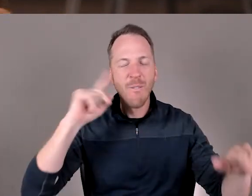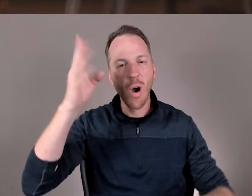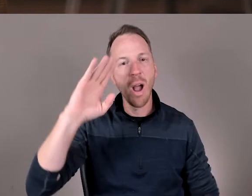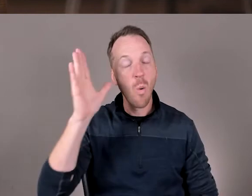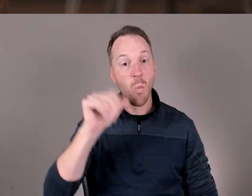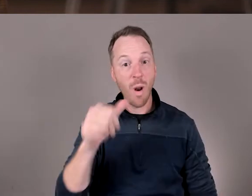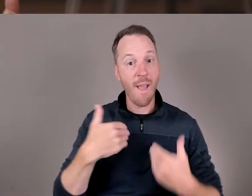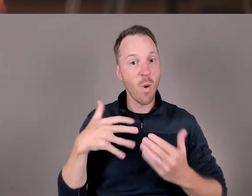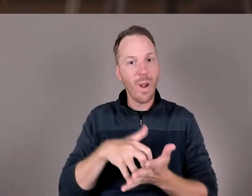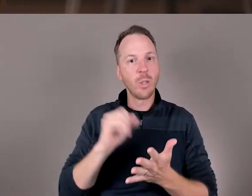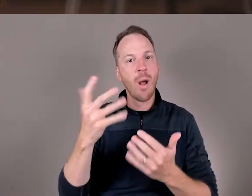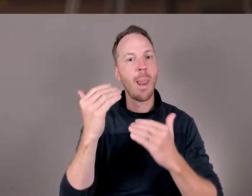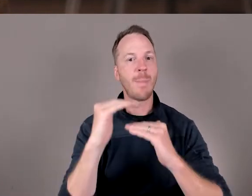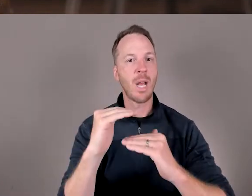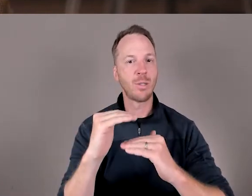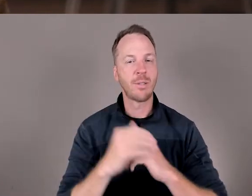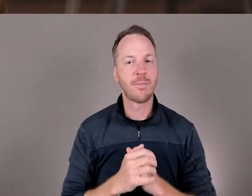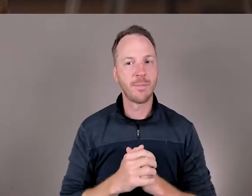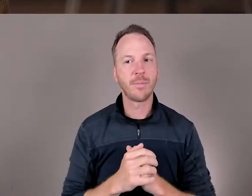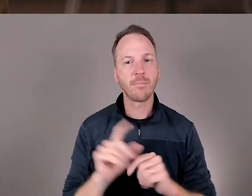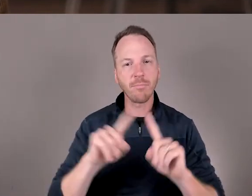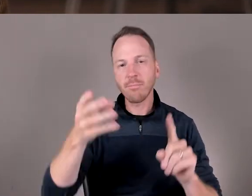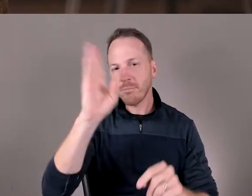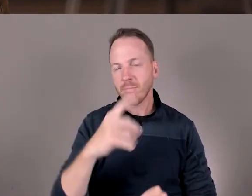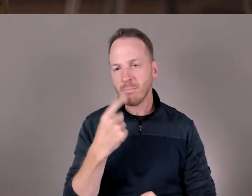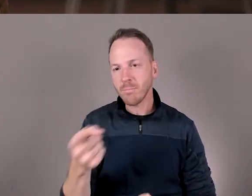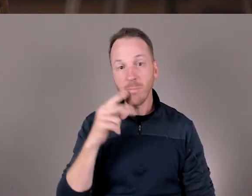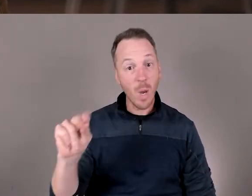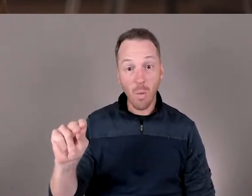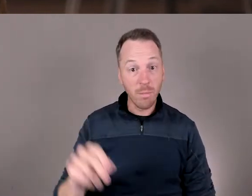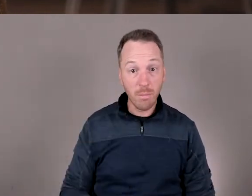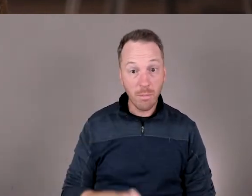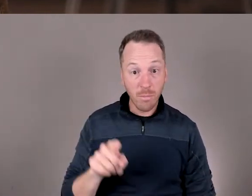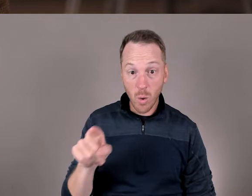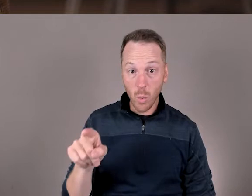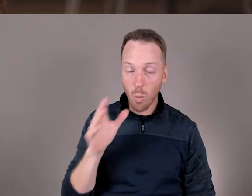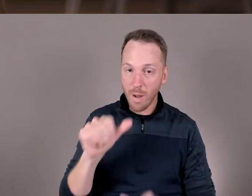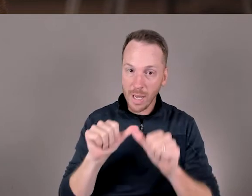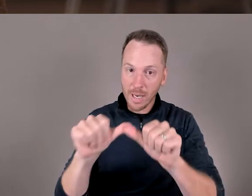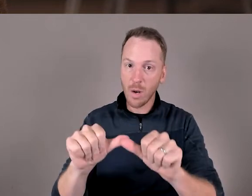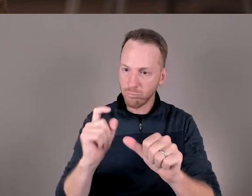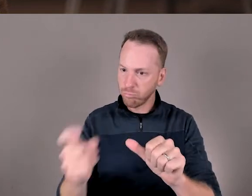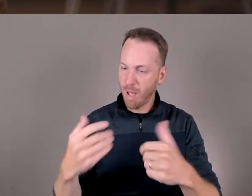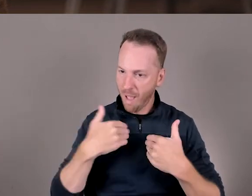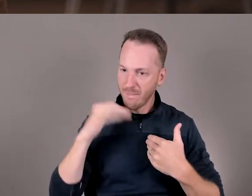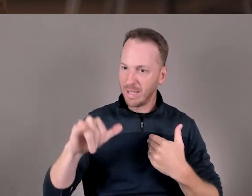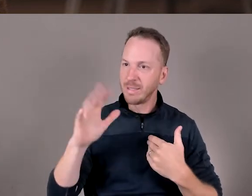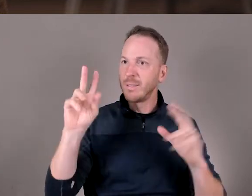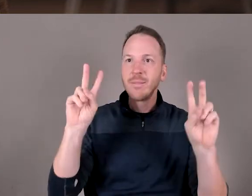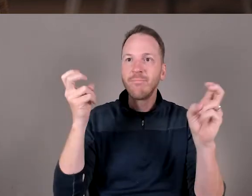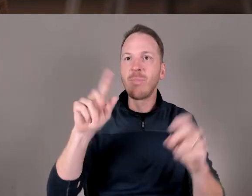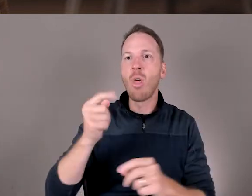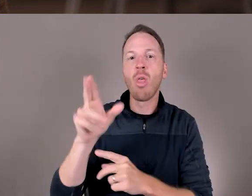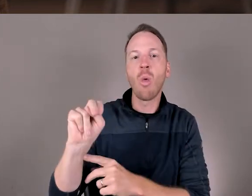have that weakness or limitation. But God said to him, "No, you'll continue to have this thorn in the